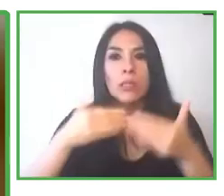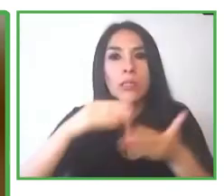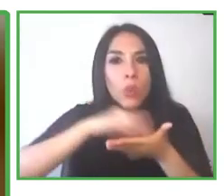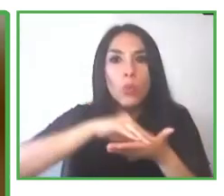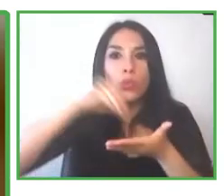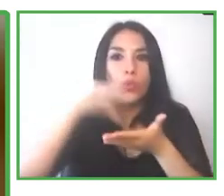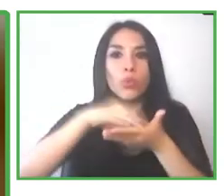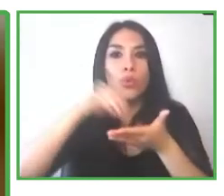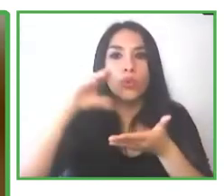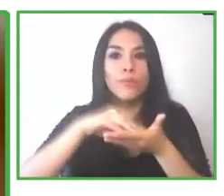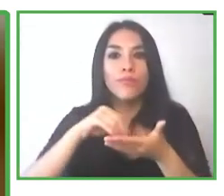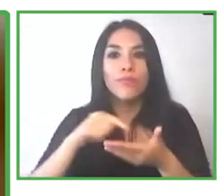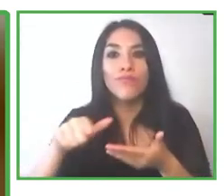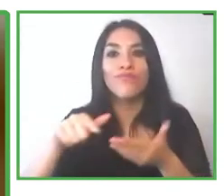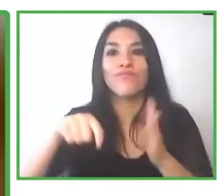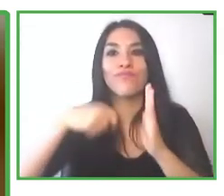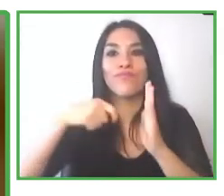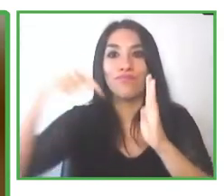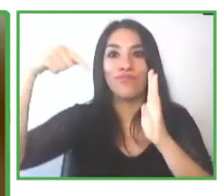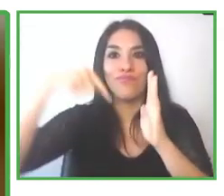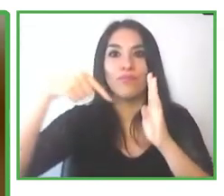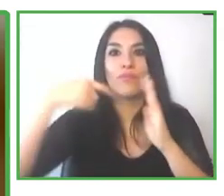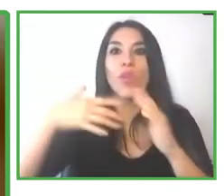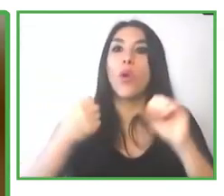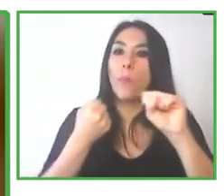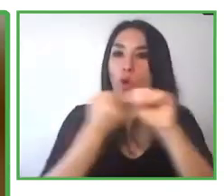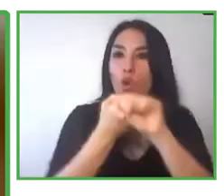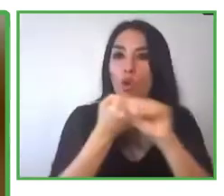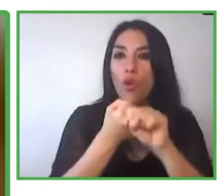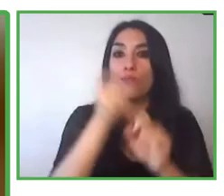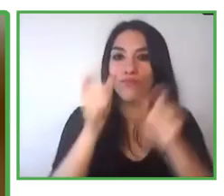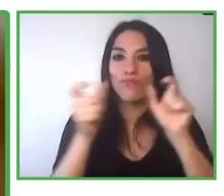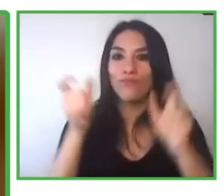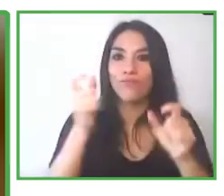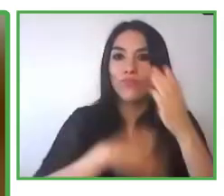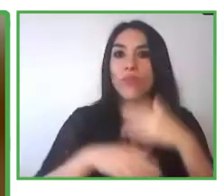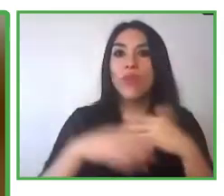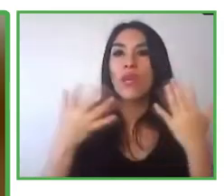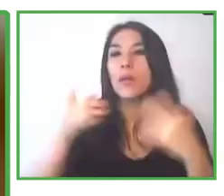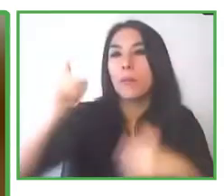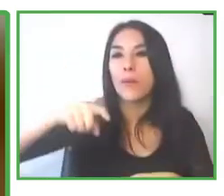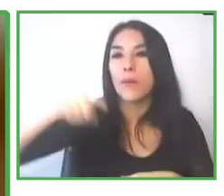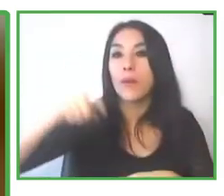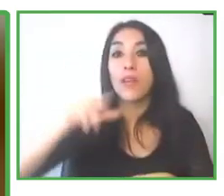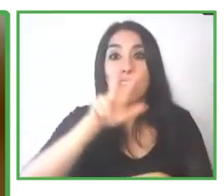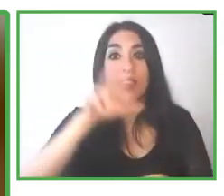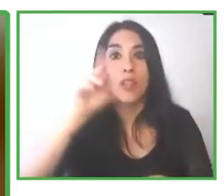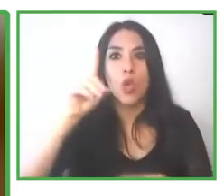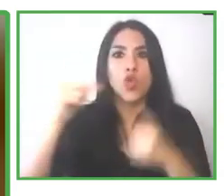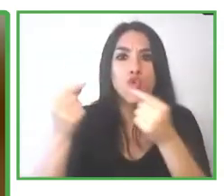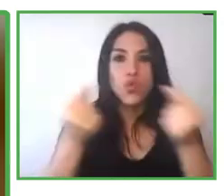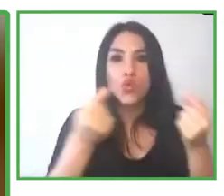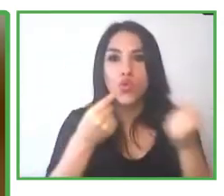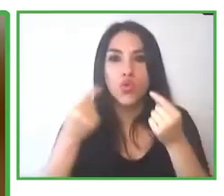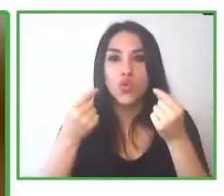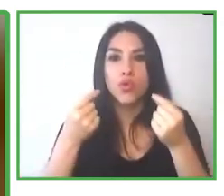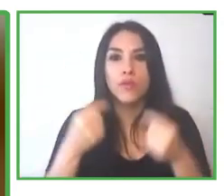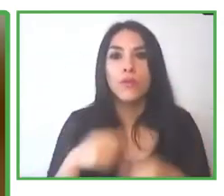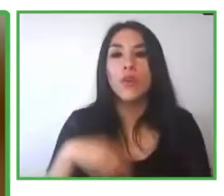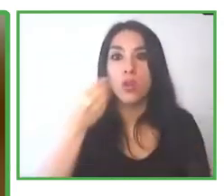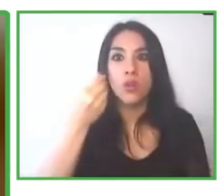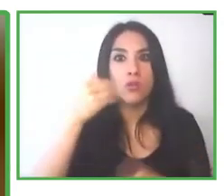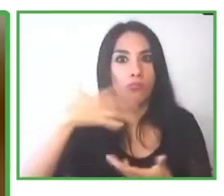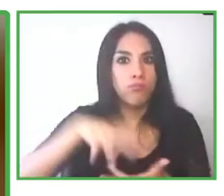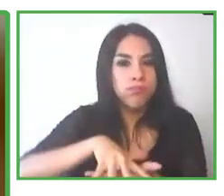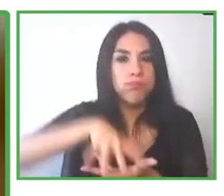implement a support product, we can require the customization of the same and an investment which is